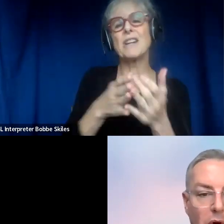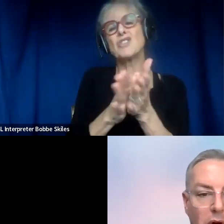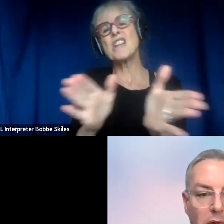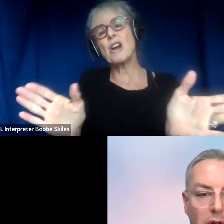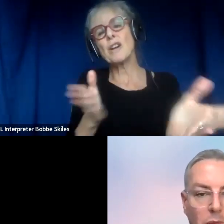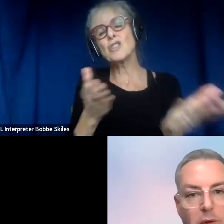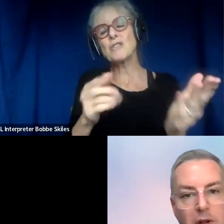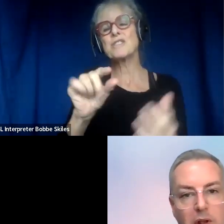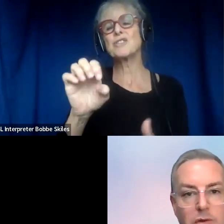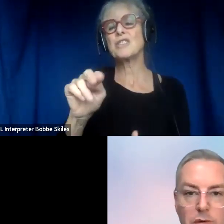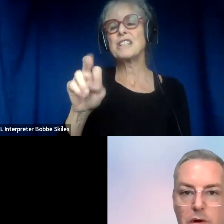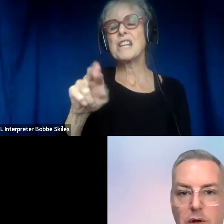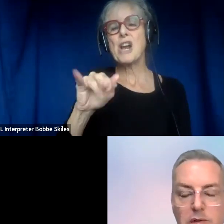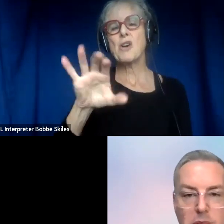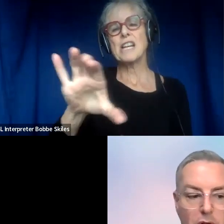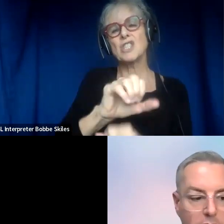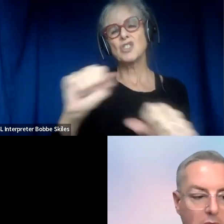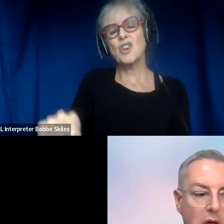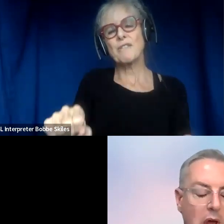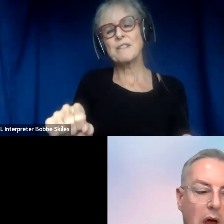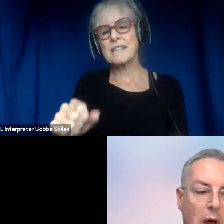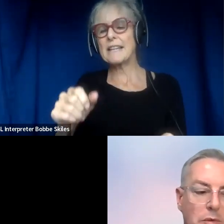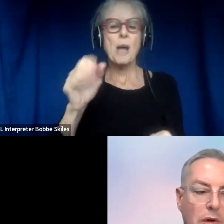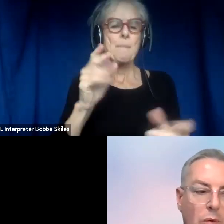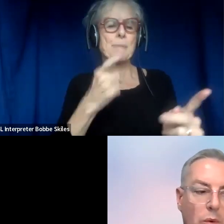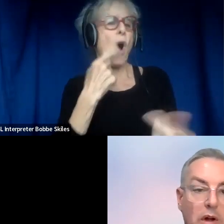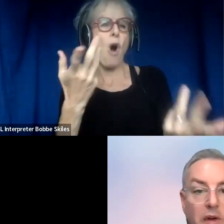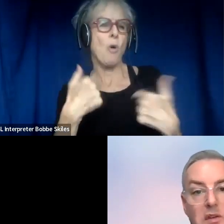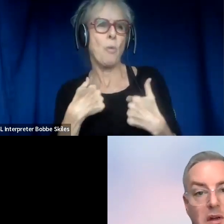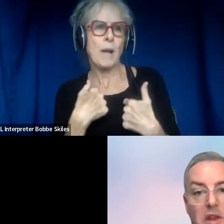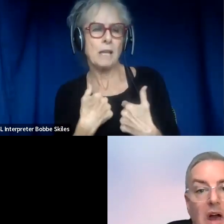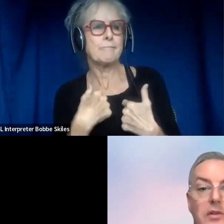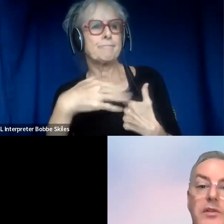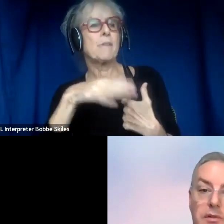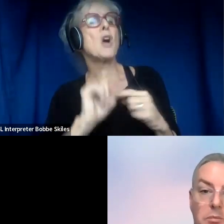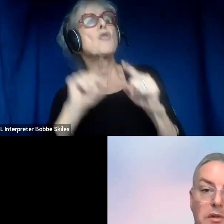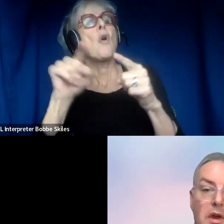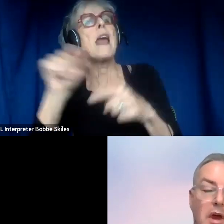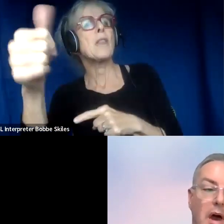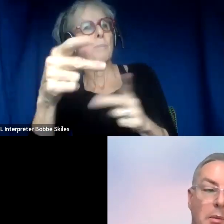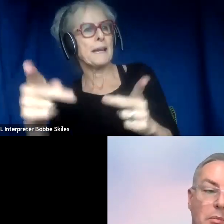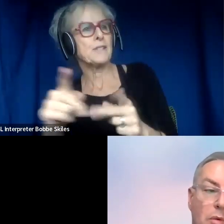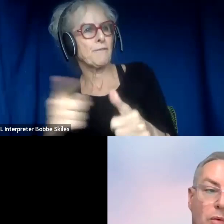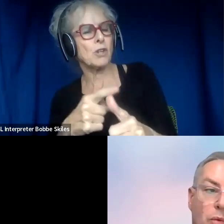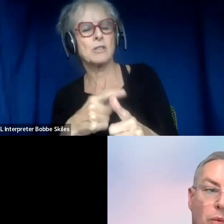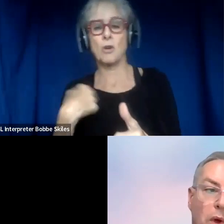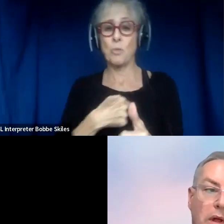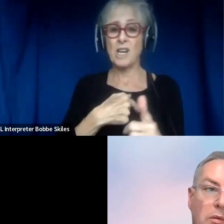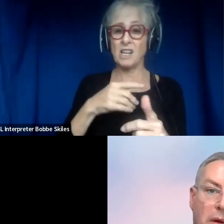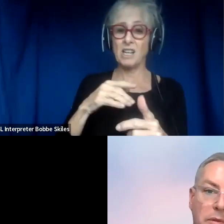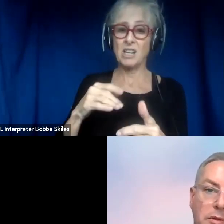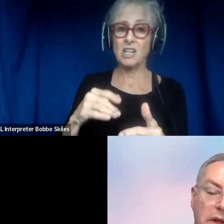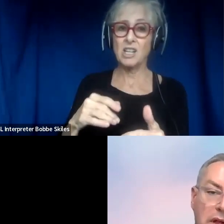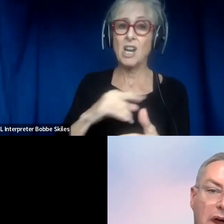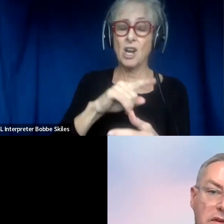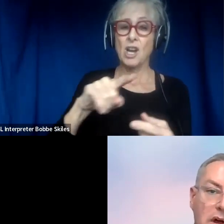phrase for, we're the payer of last resort, go get something over there. So we're advising on the other systems. When